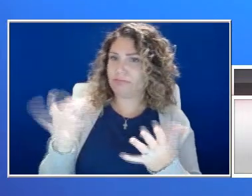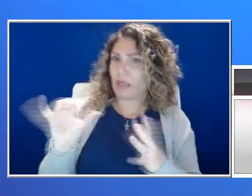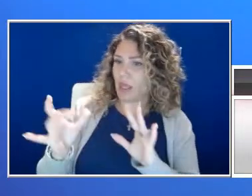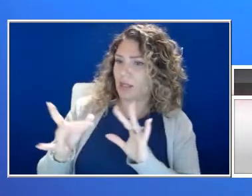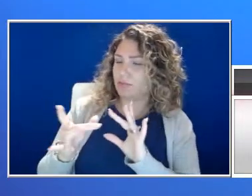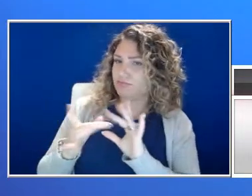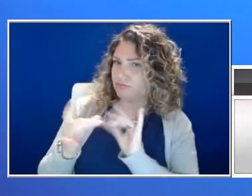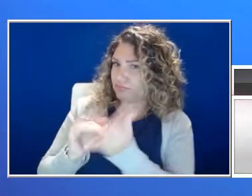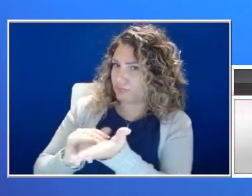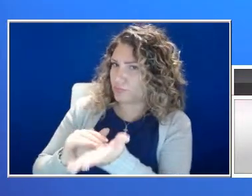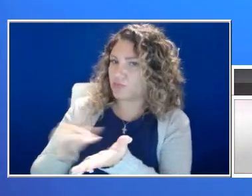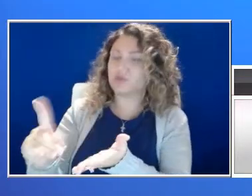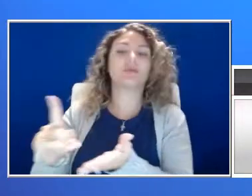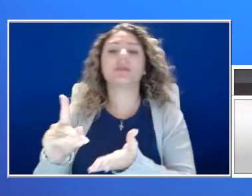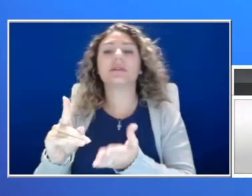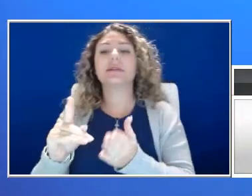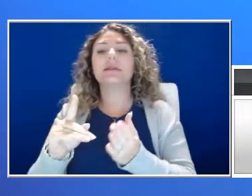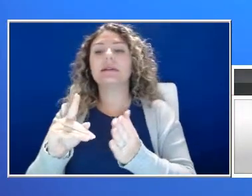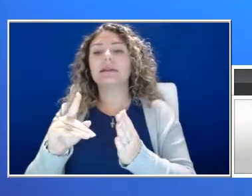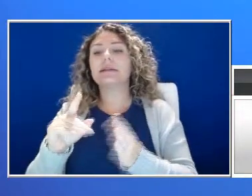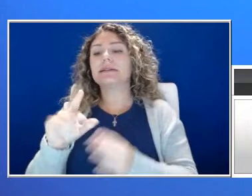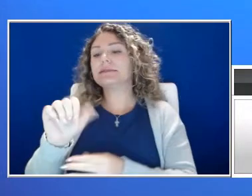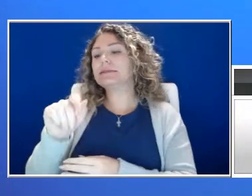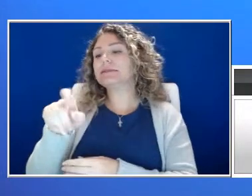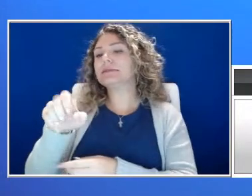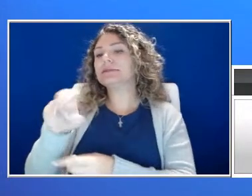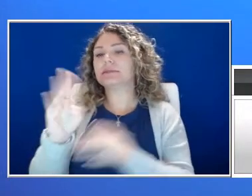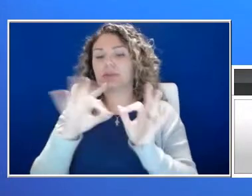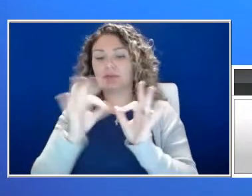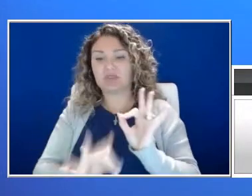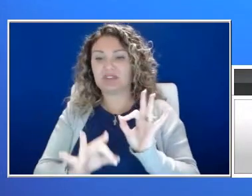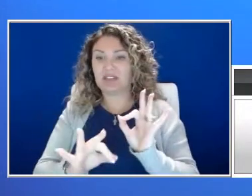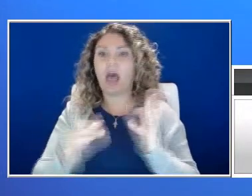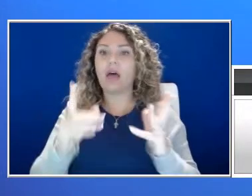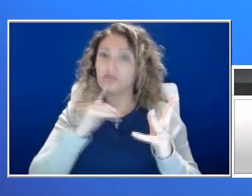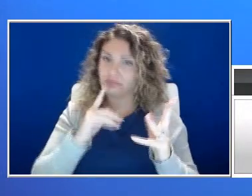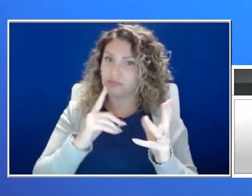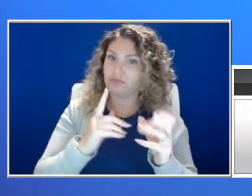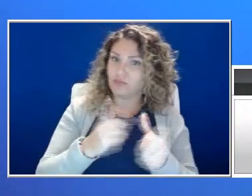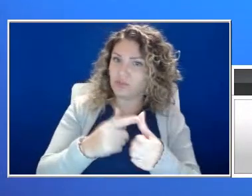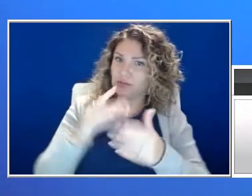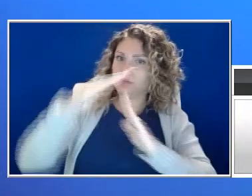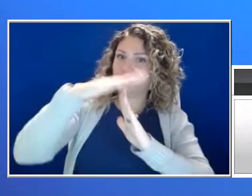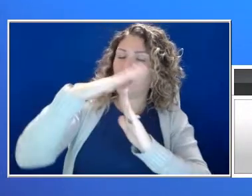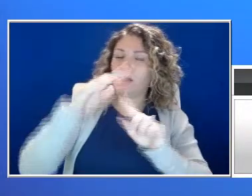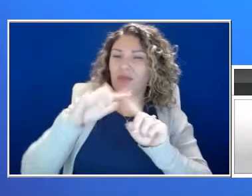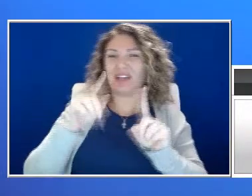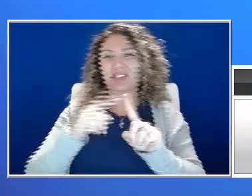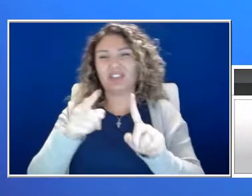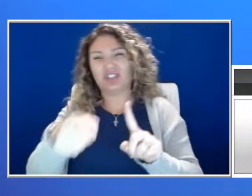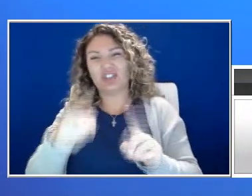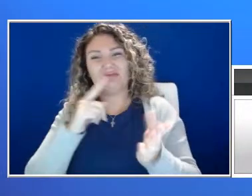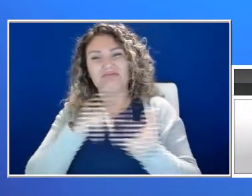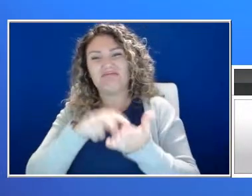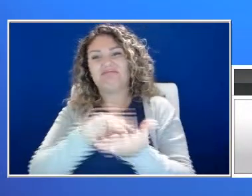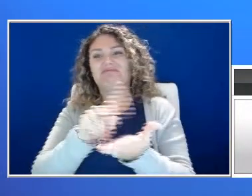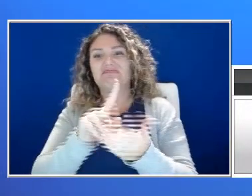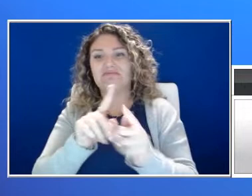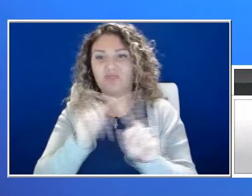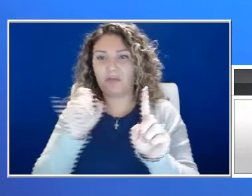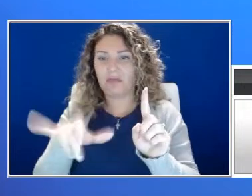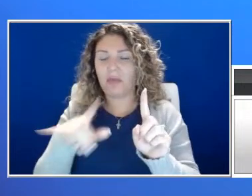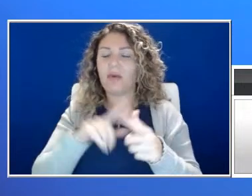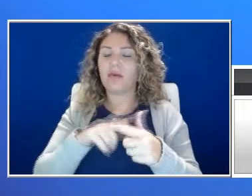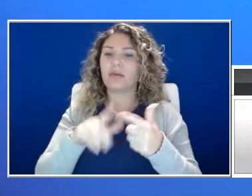transplant is one of them. Unfortunately, she progressed on it. She progressed on all other options of therapy that are very critical and important. So it comes to the point,